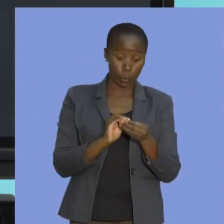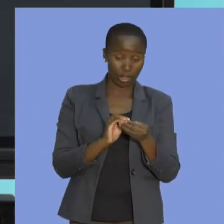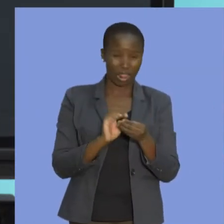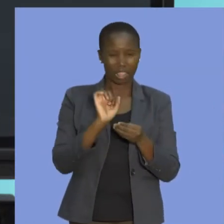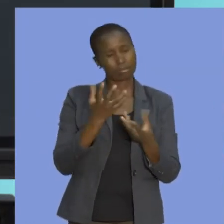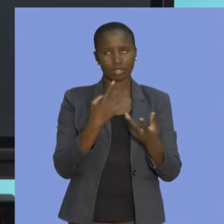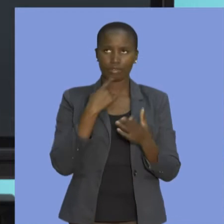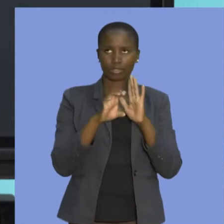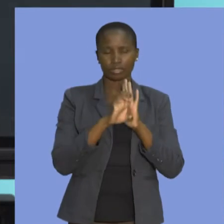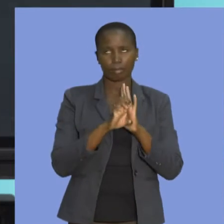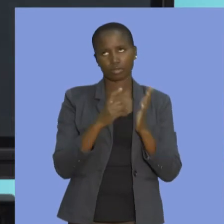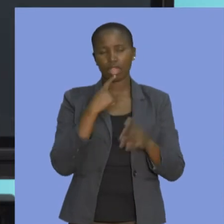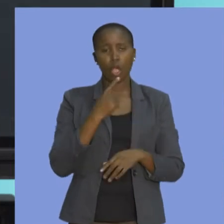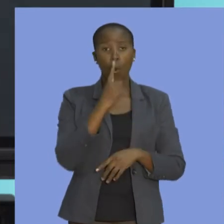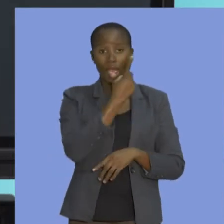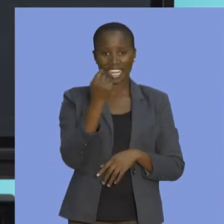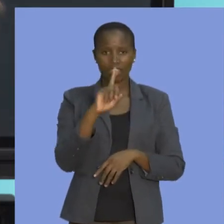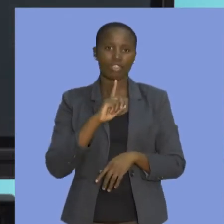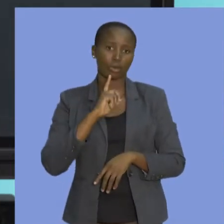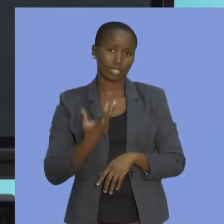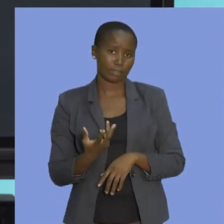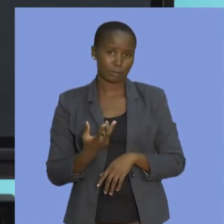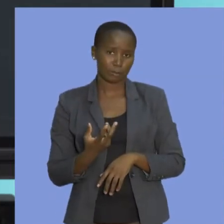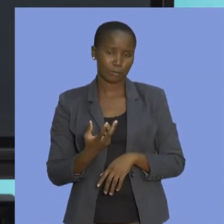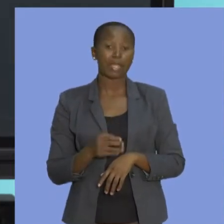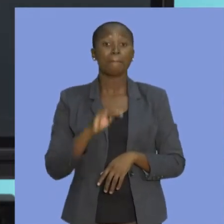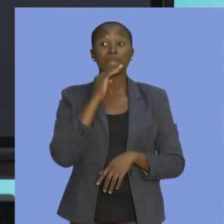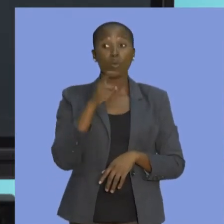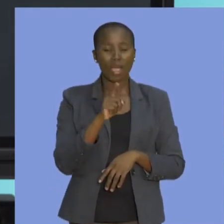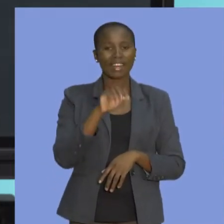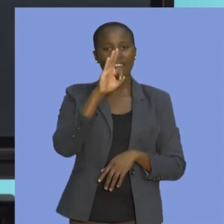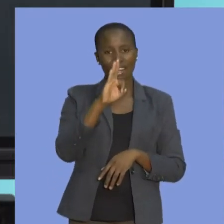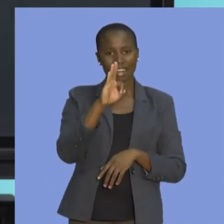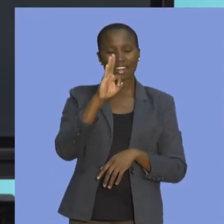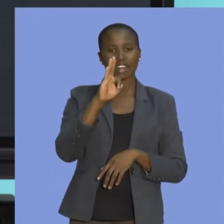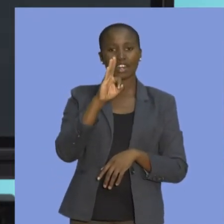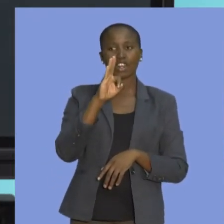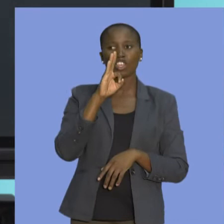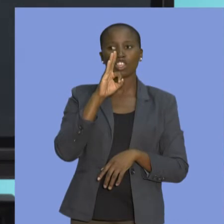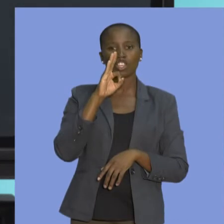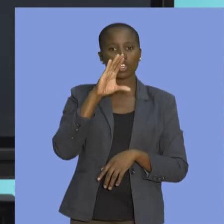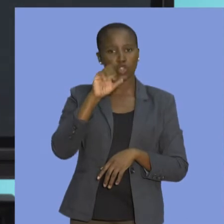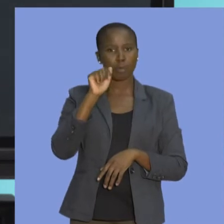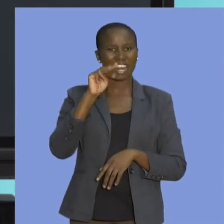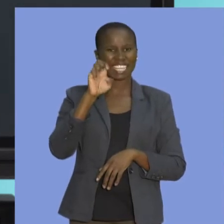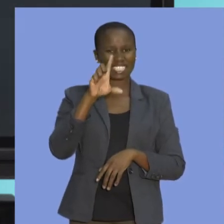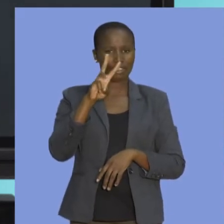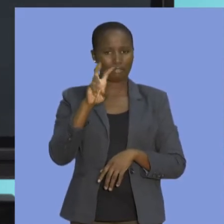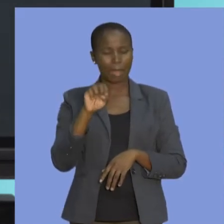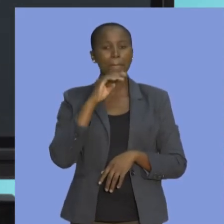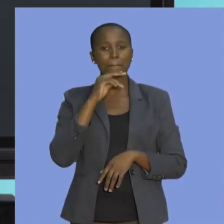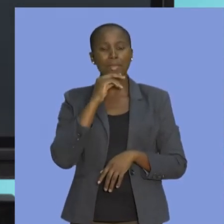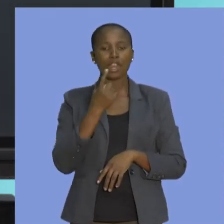100,000, then the frequency is 100,000 in that interval. Does that make sense? Okay.